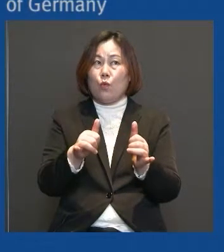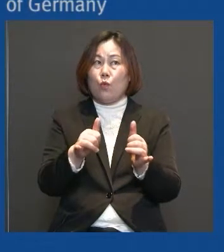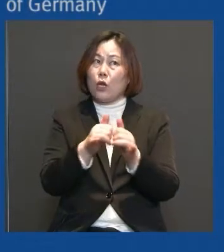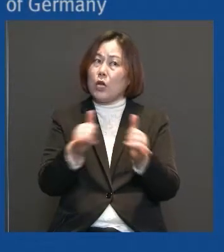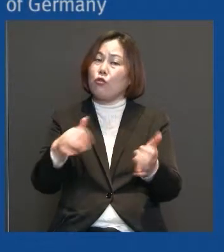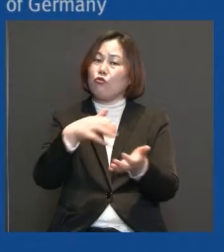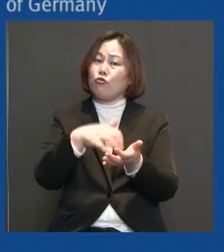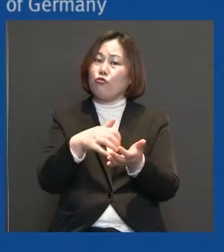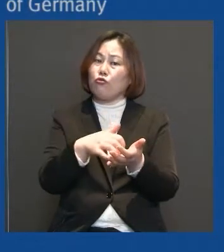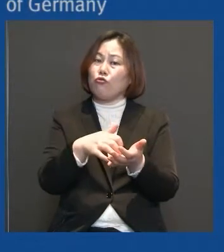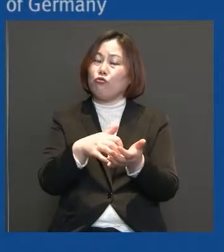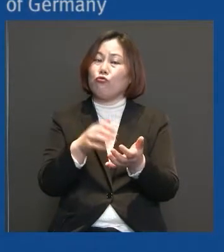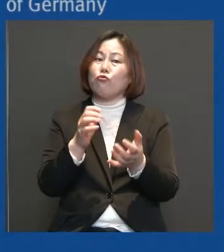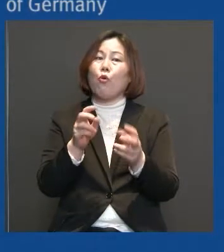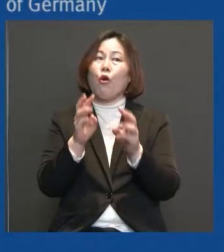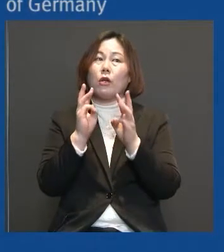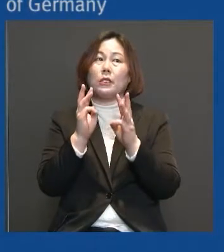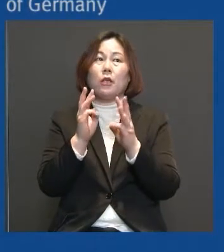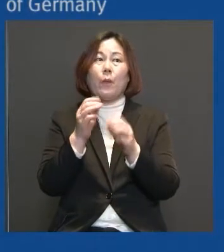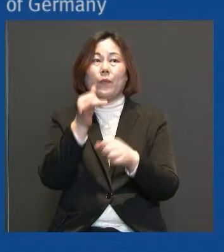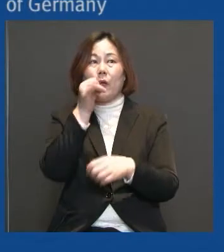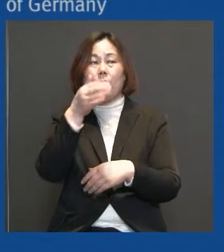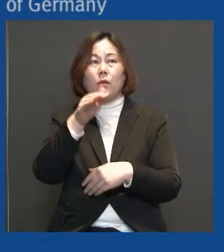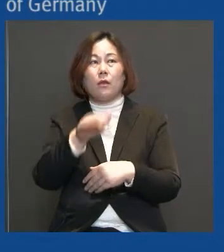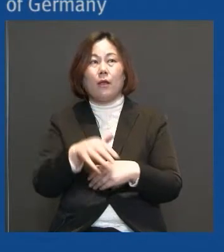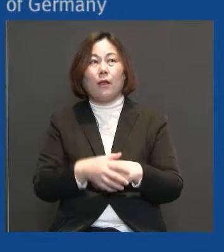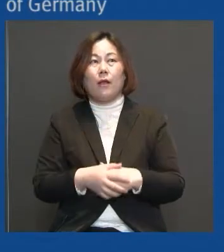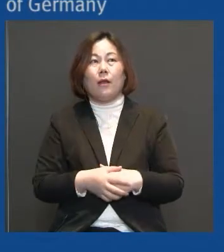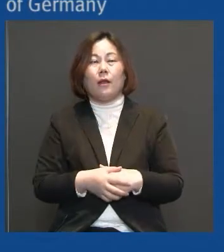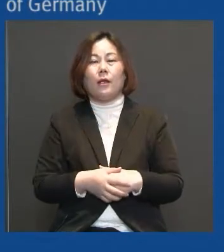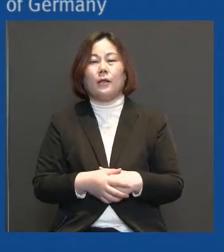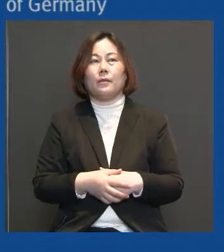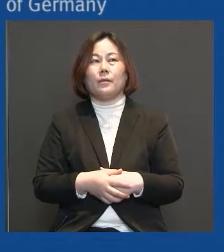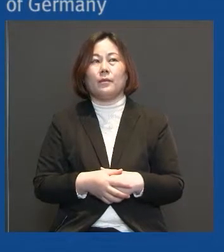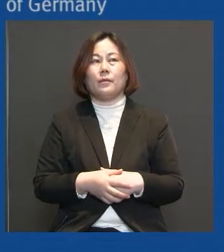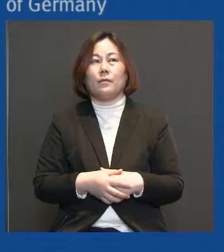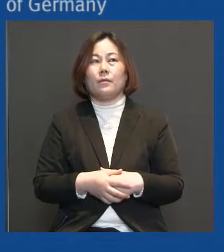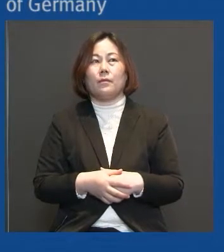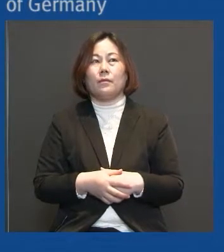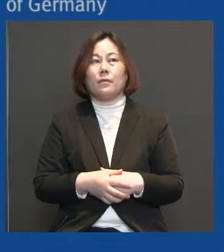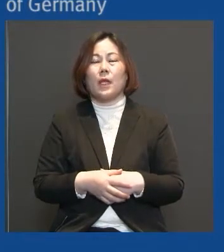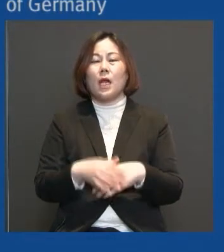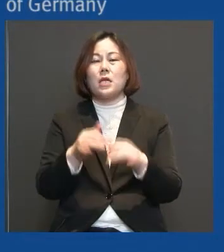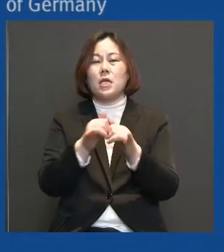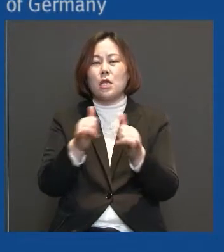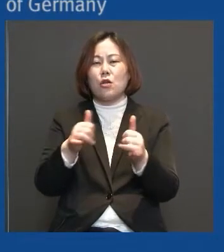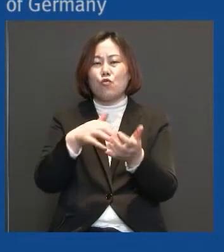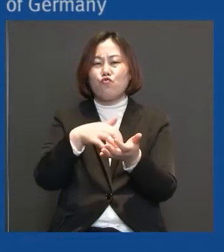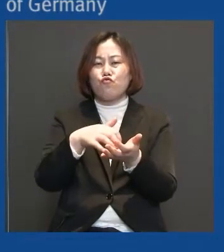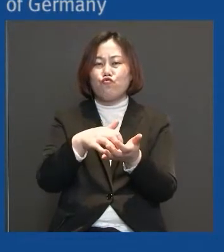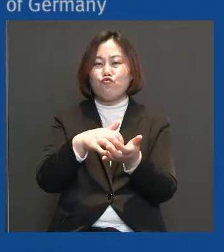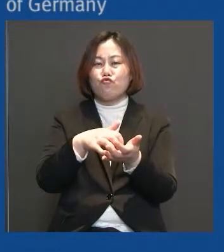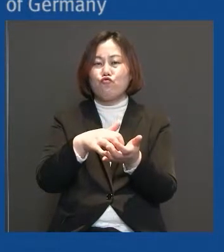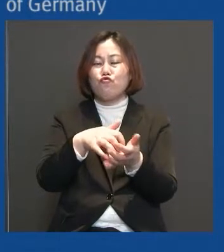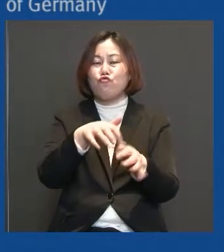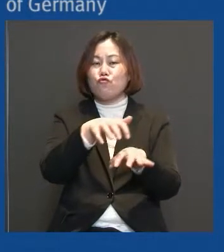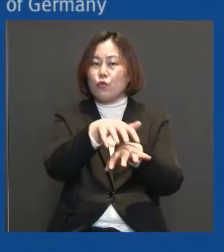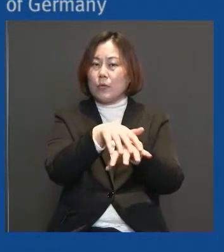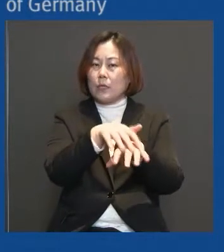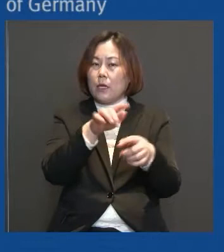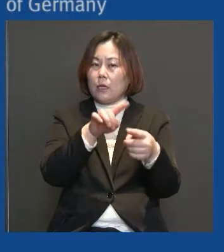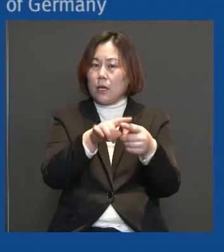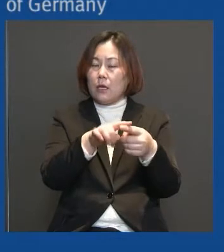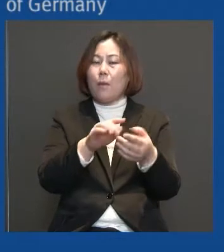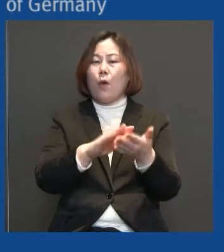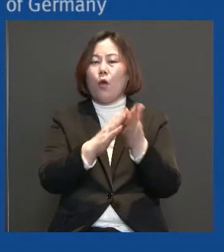assisted by external counseling teams in designing demographic change over a period of 5 years. The findings will be gathered and evaluated